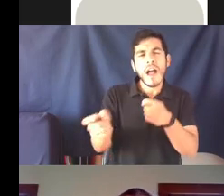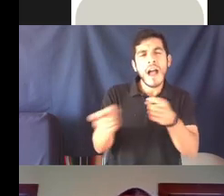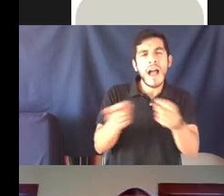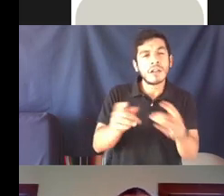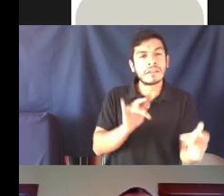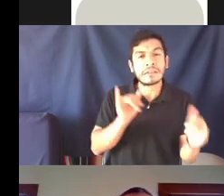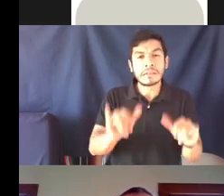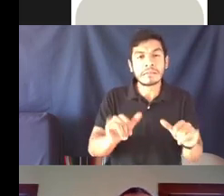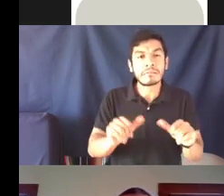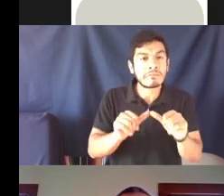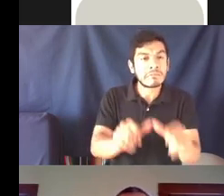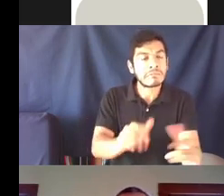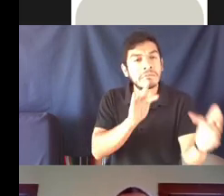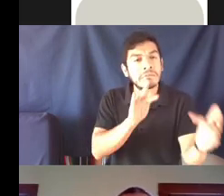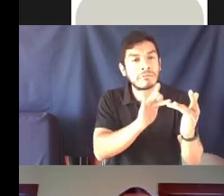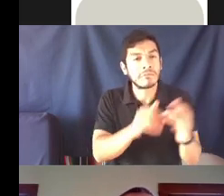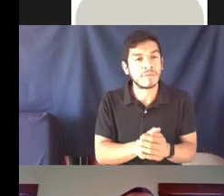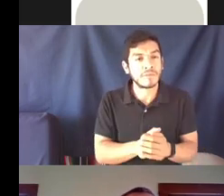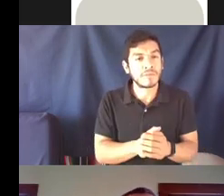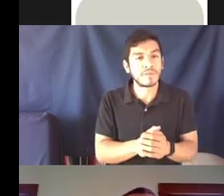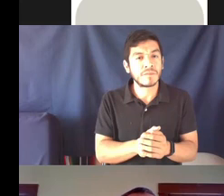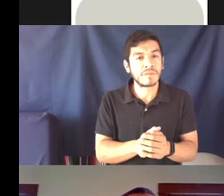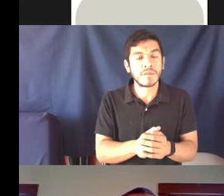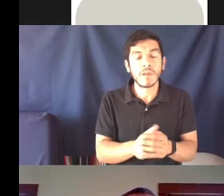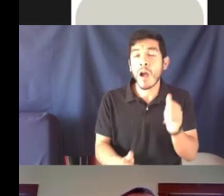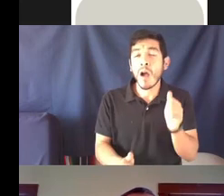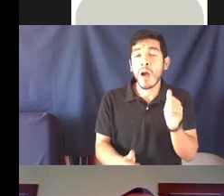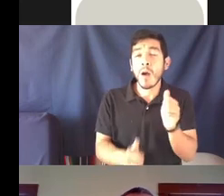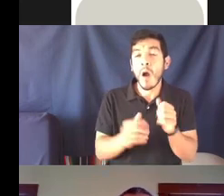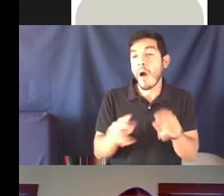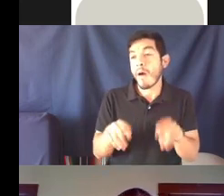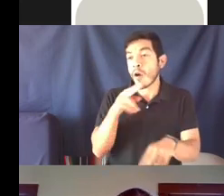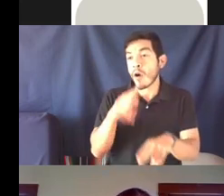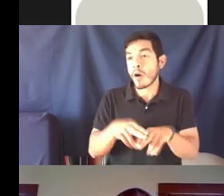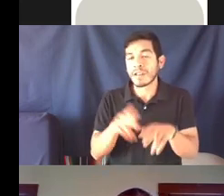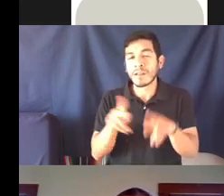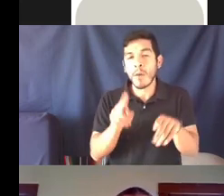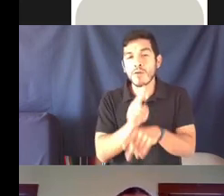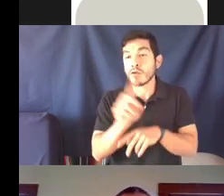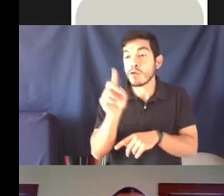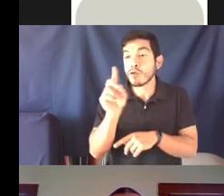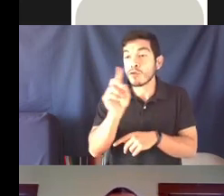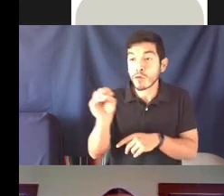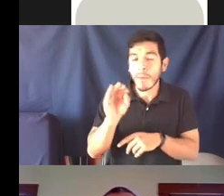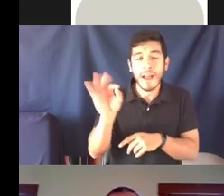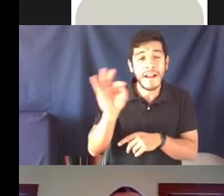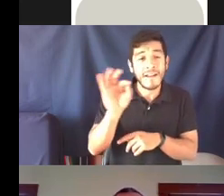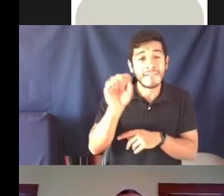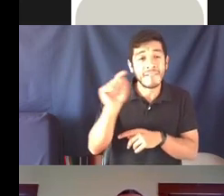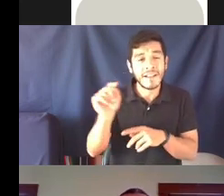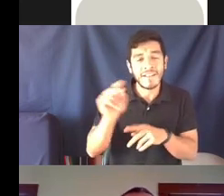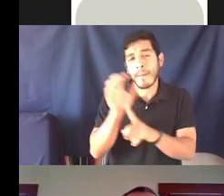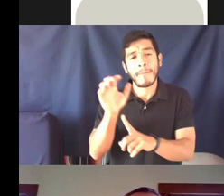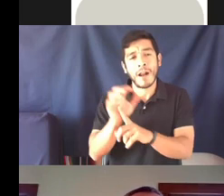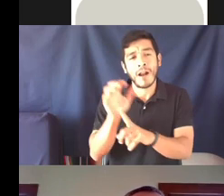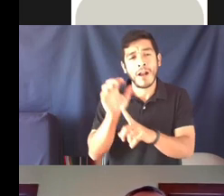see, unsurprisingly, things like Zoom and FaceTime were pretty popular. Good old-fashioned phone calls, those still exist